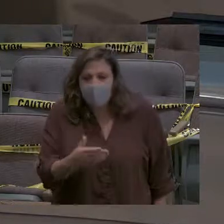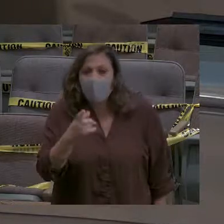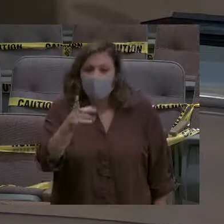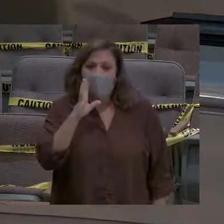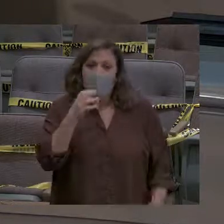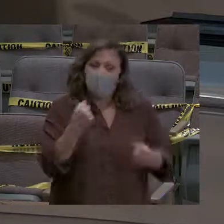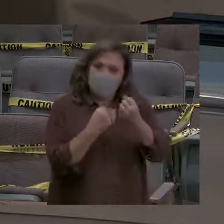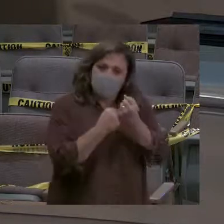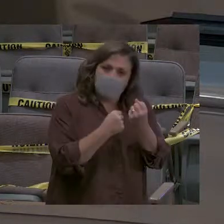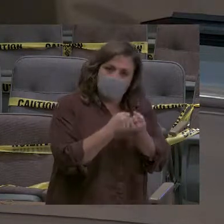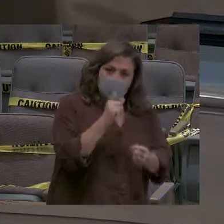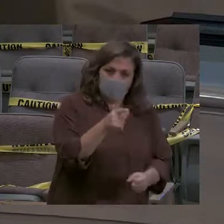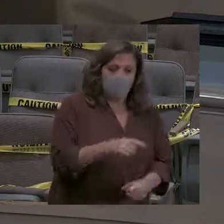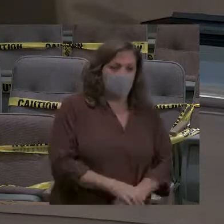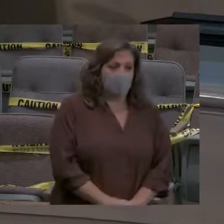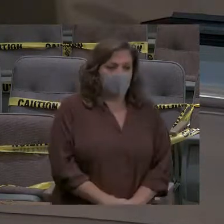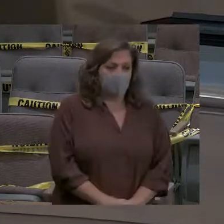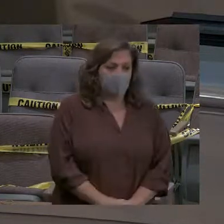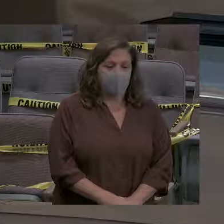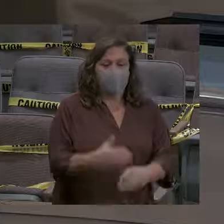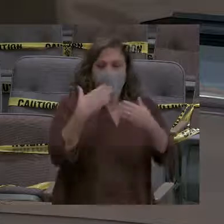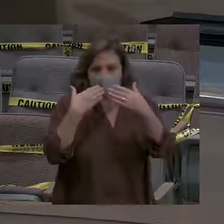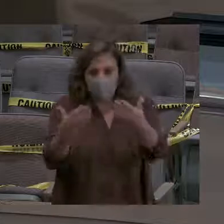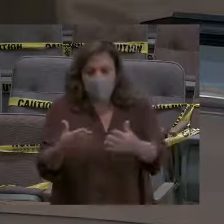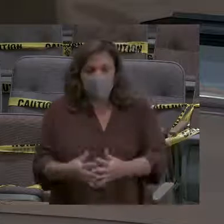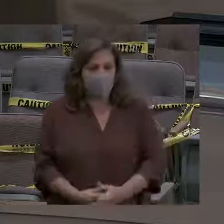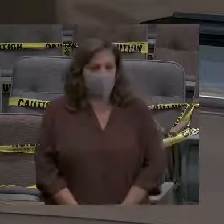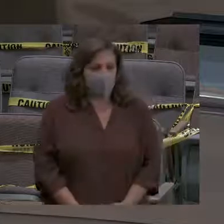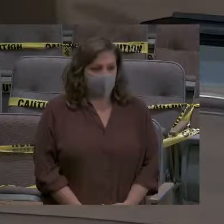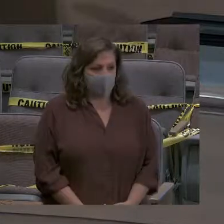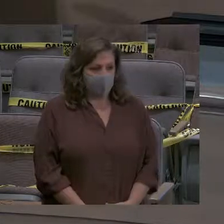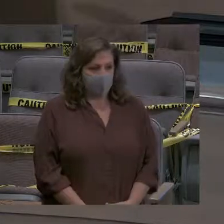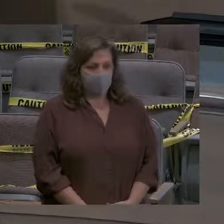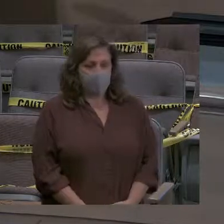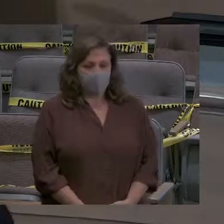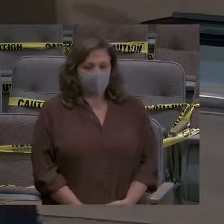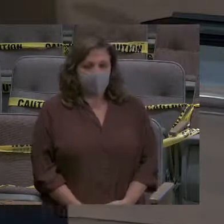proponent and your biggest asset. Thank you.